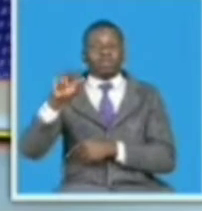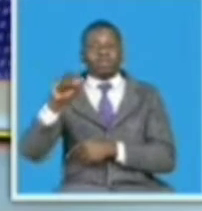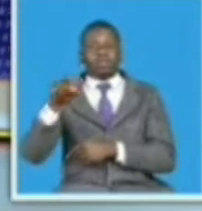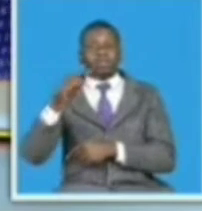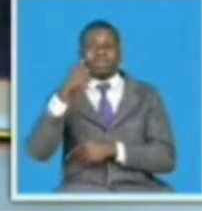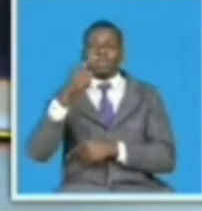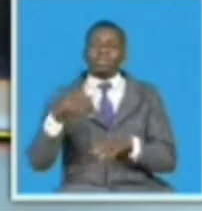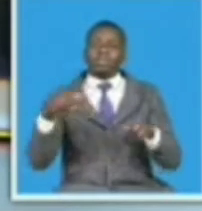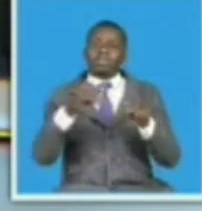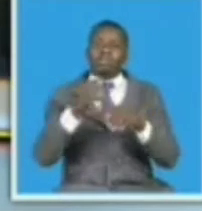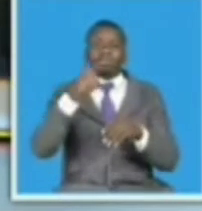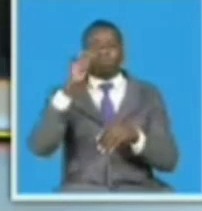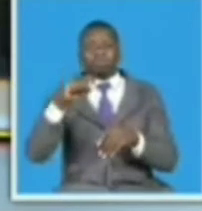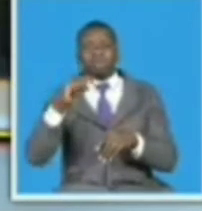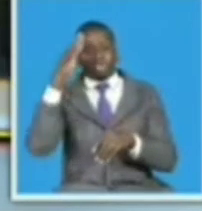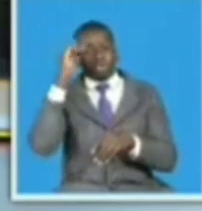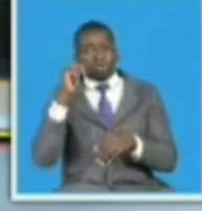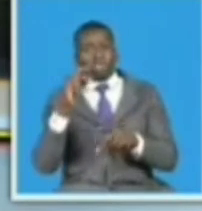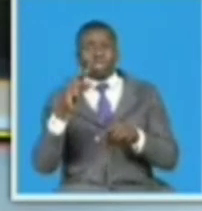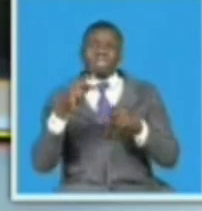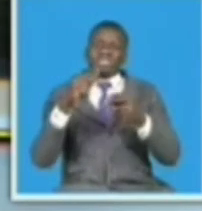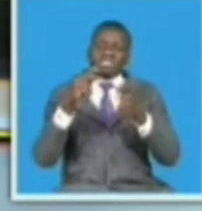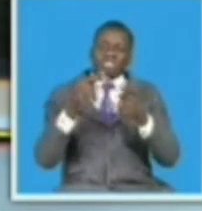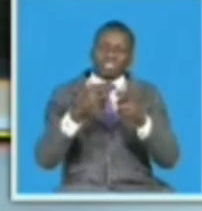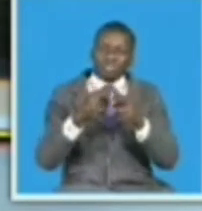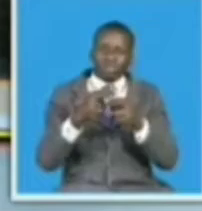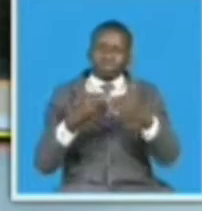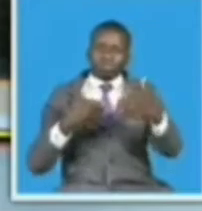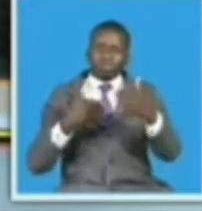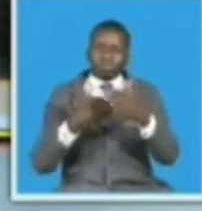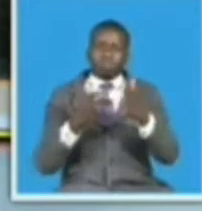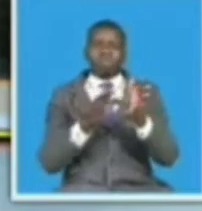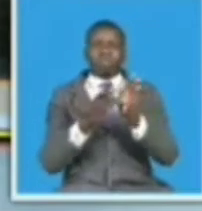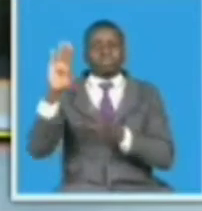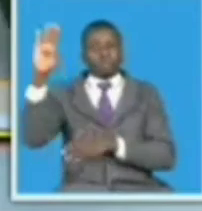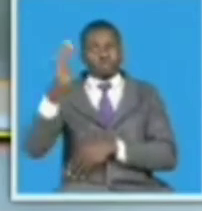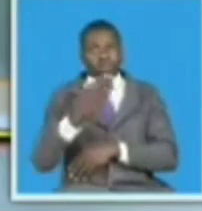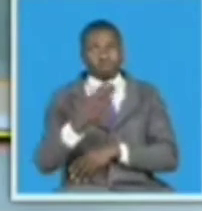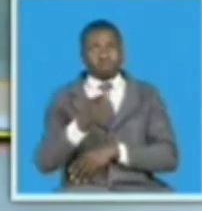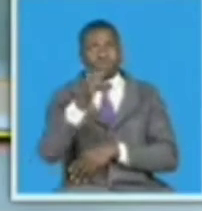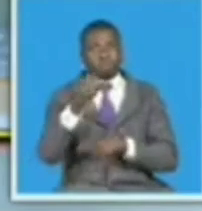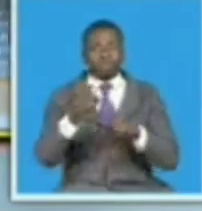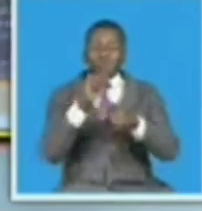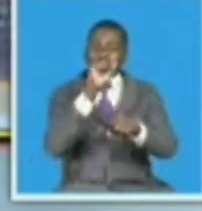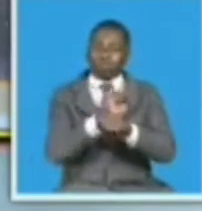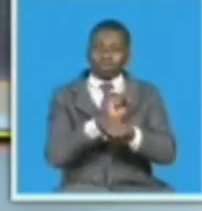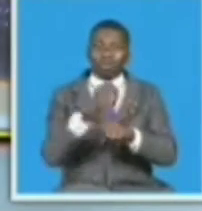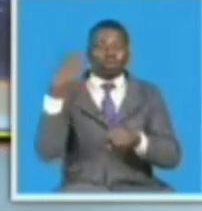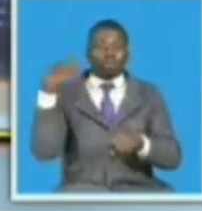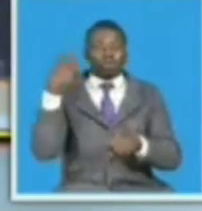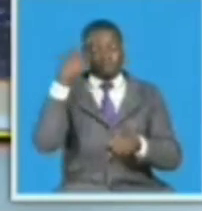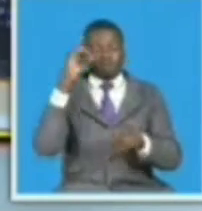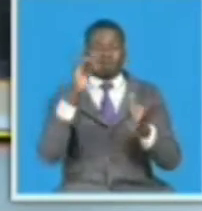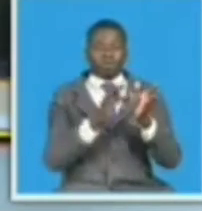as the coming of Jesus draws nearer. And above all, let's get involved in the work of the Master, because Jesus is